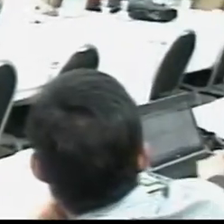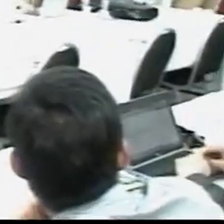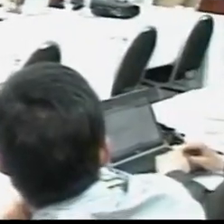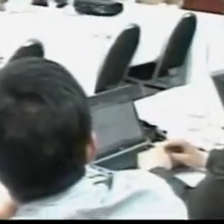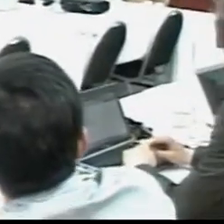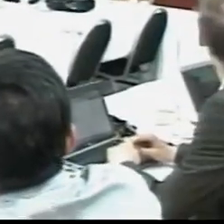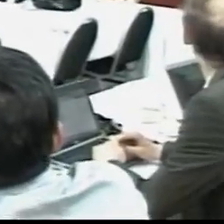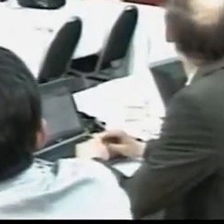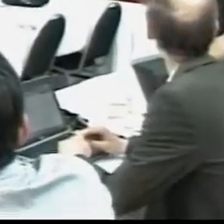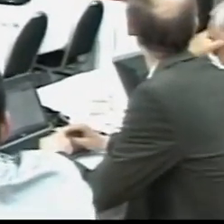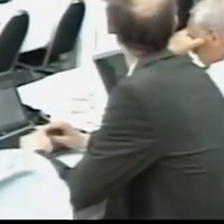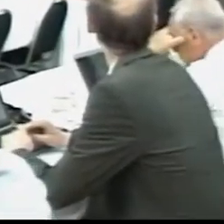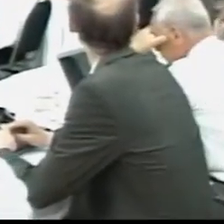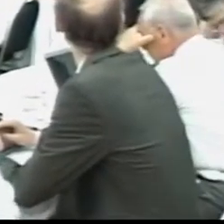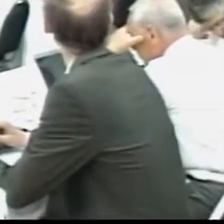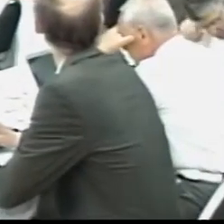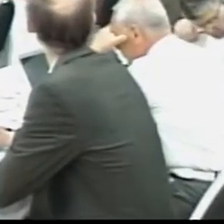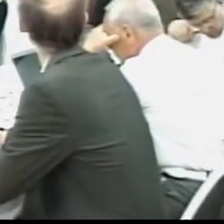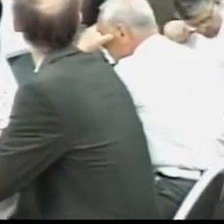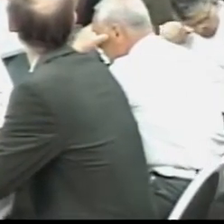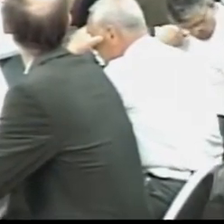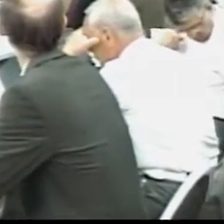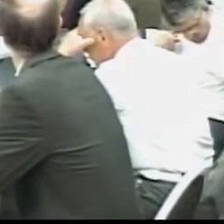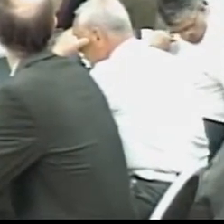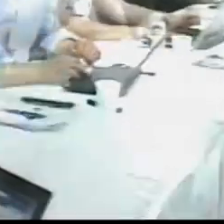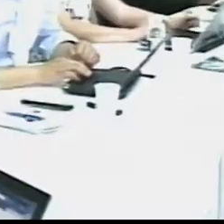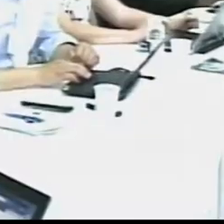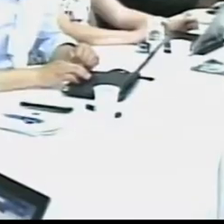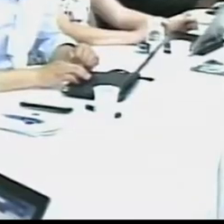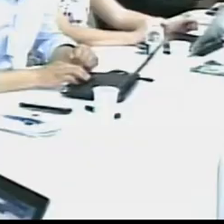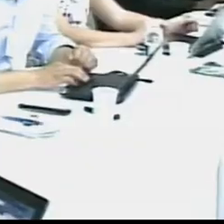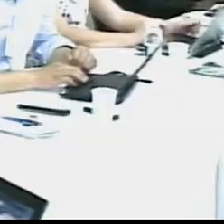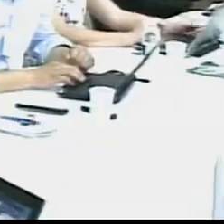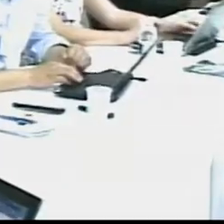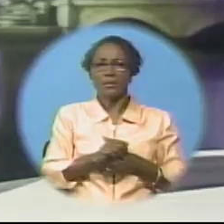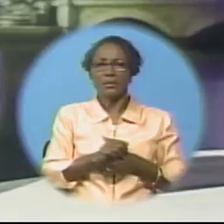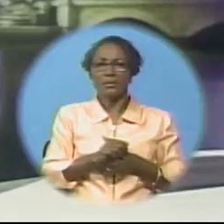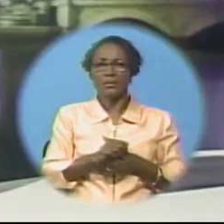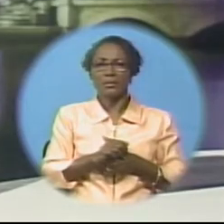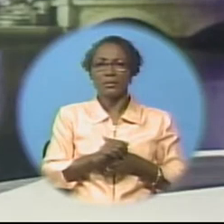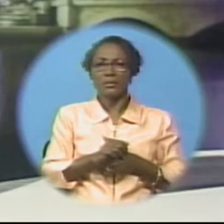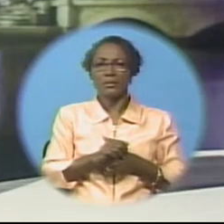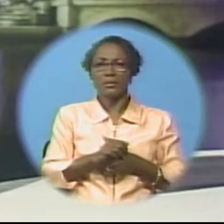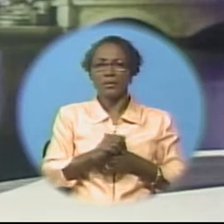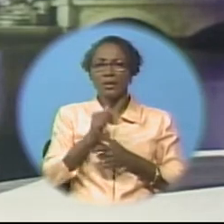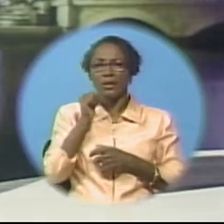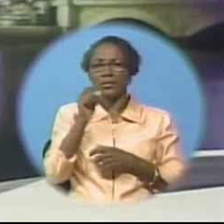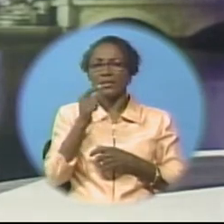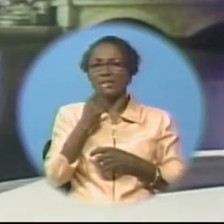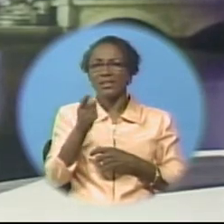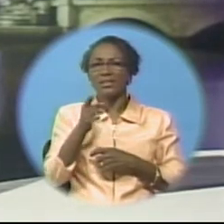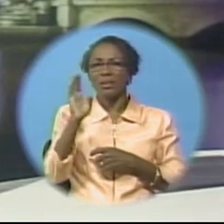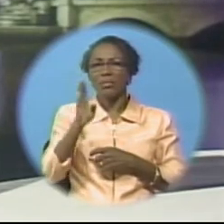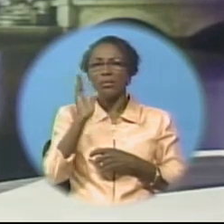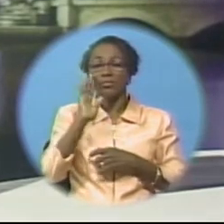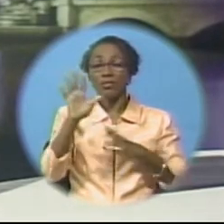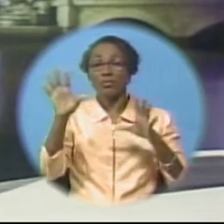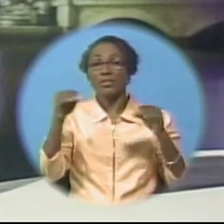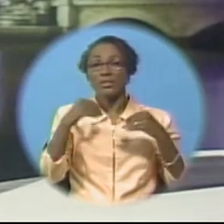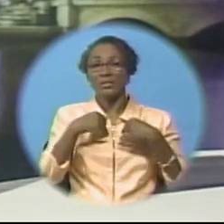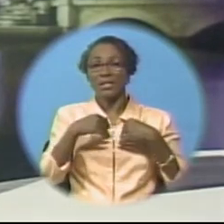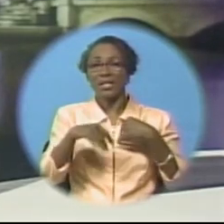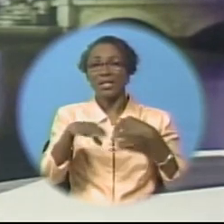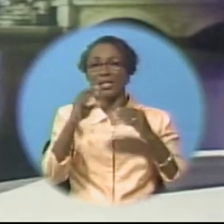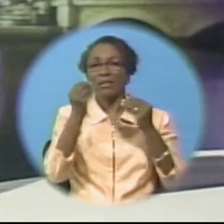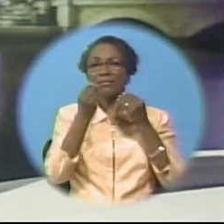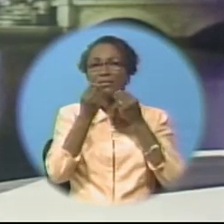was Chief of Meteorology at the Institute, Kathy Ann Caesar. She says once Barbados begins to receive data, the ability to